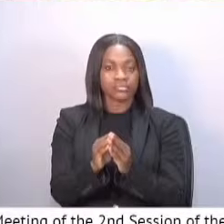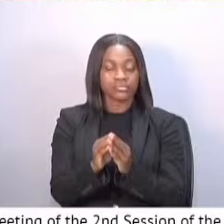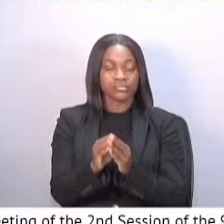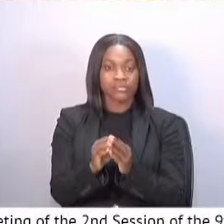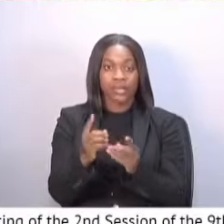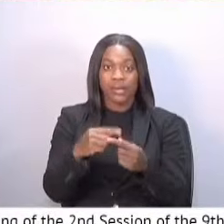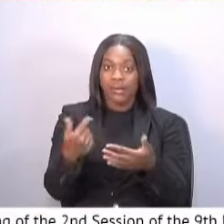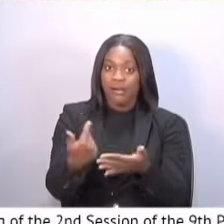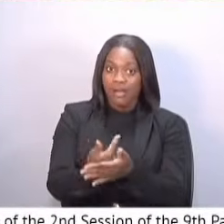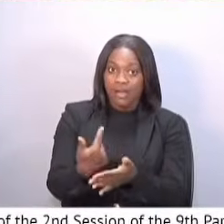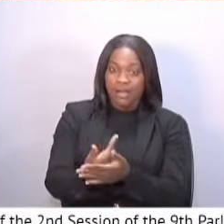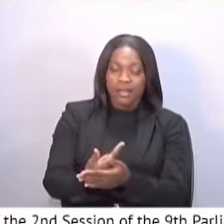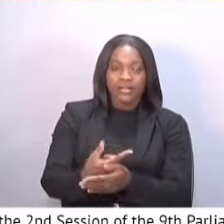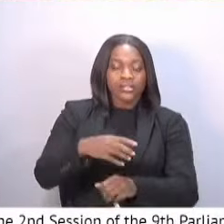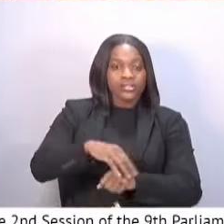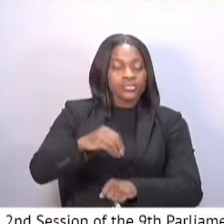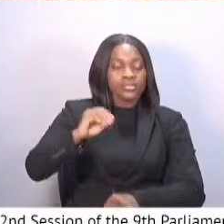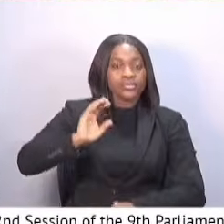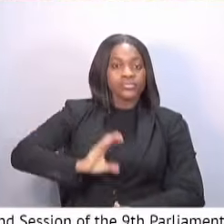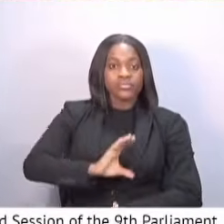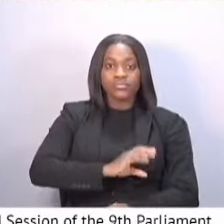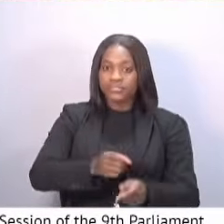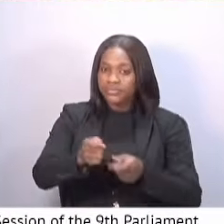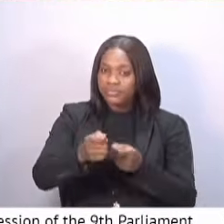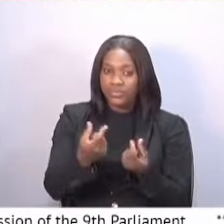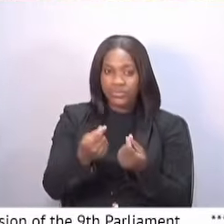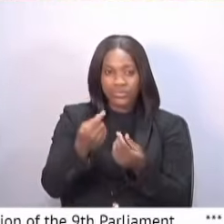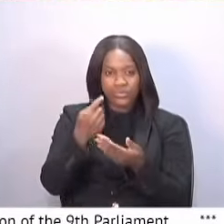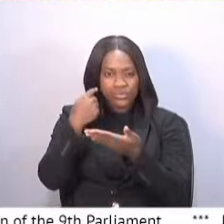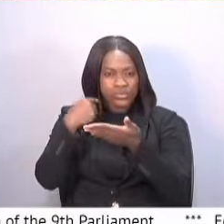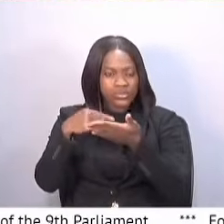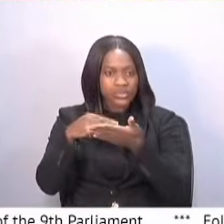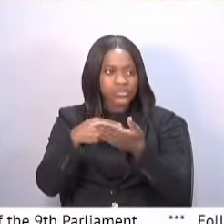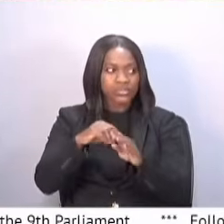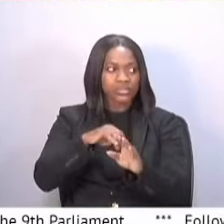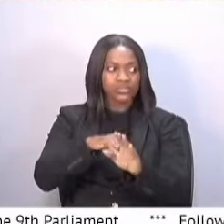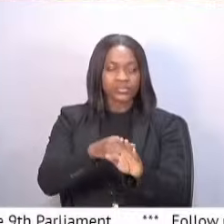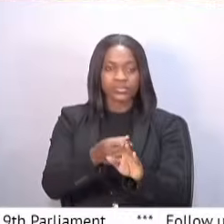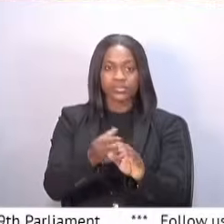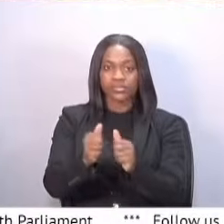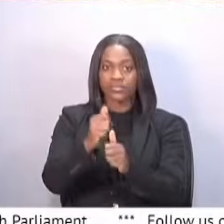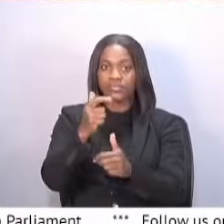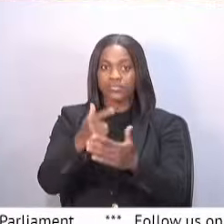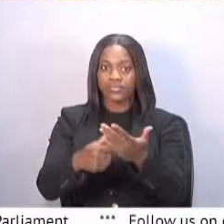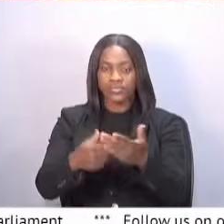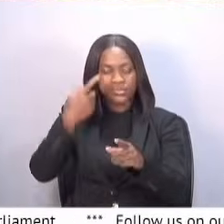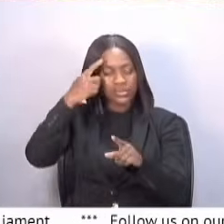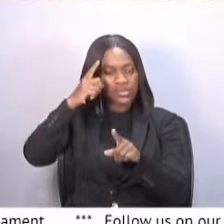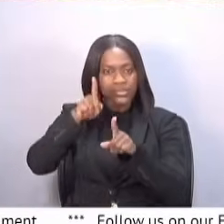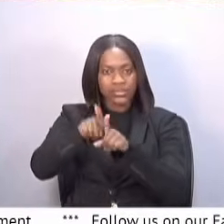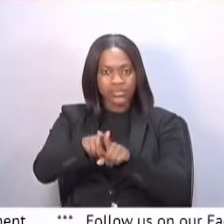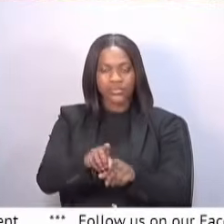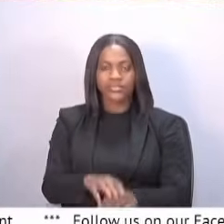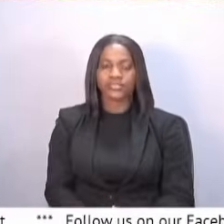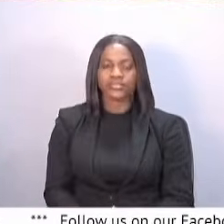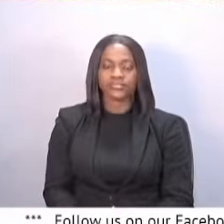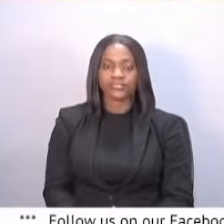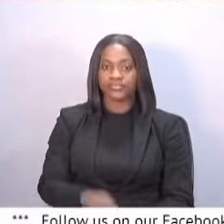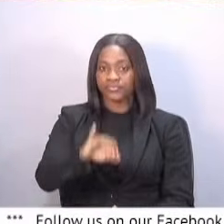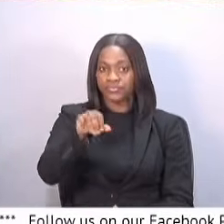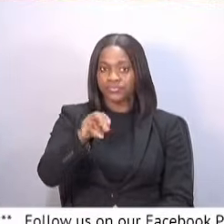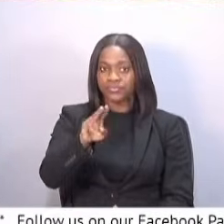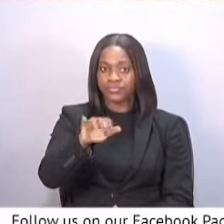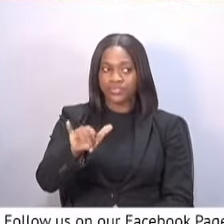of Ghana-Sweden Coordinating Committee to oversee the implementation of the agreement. In